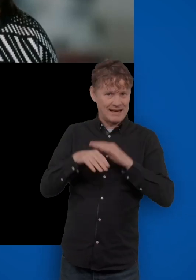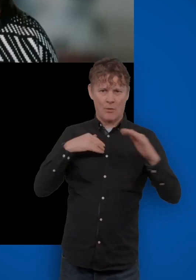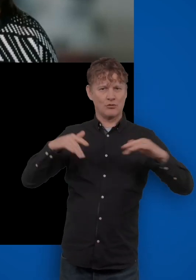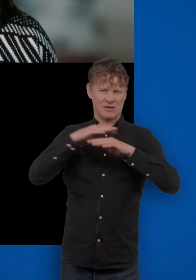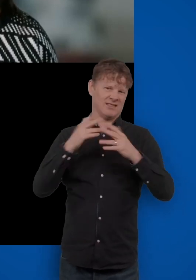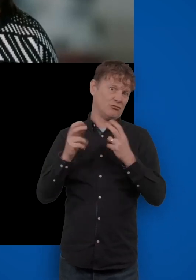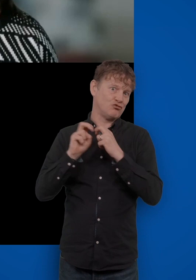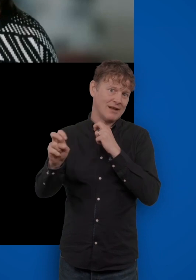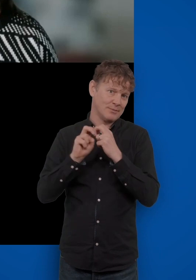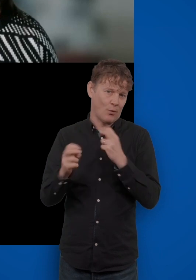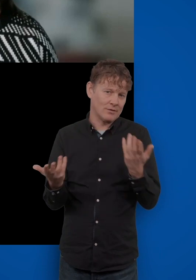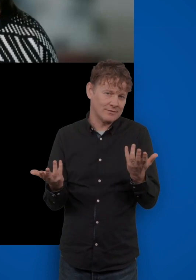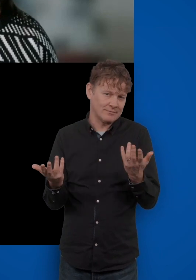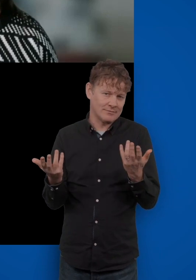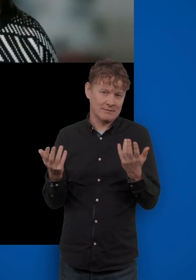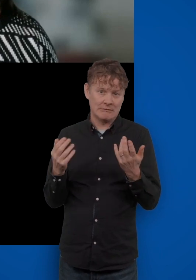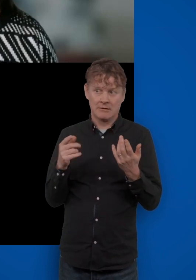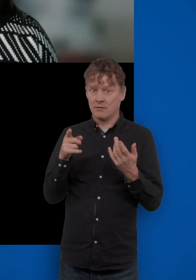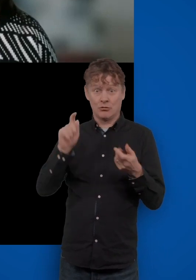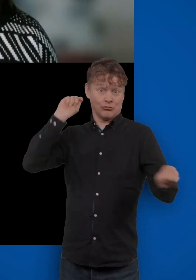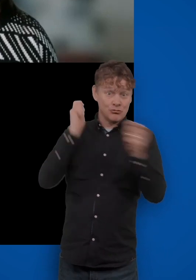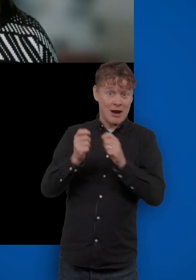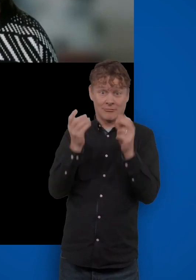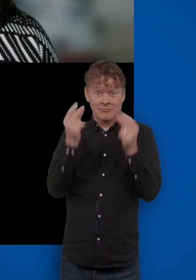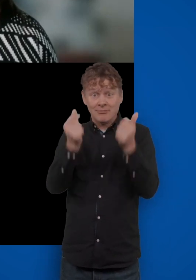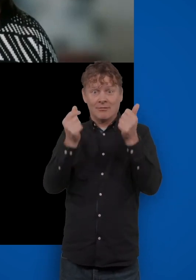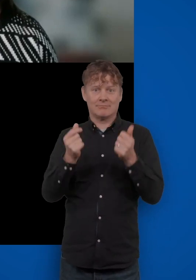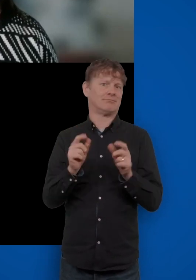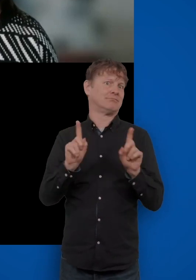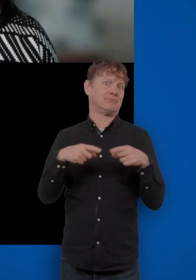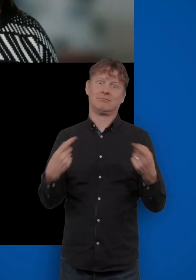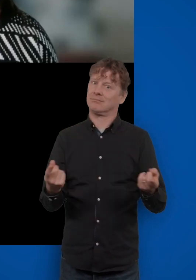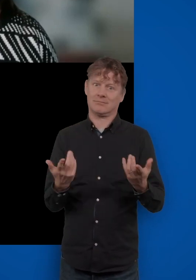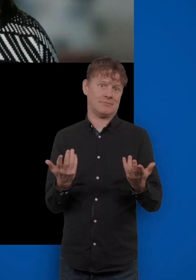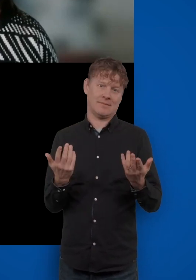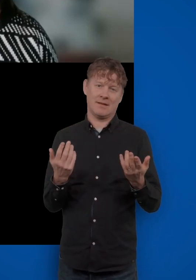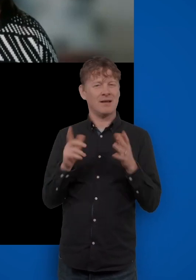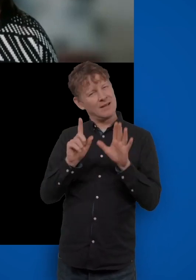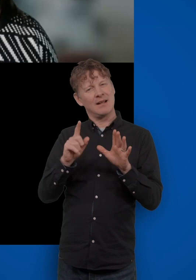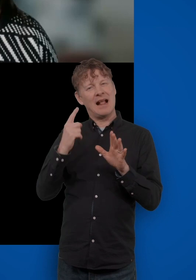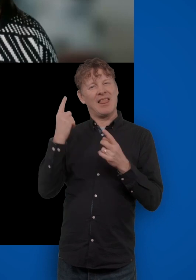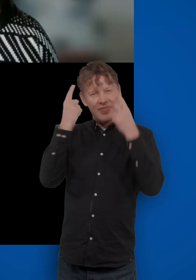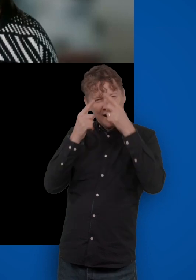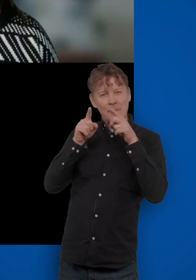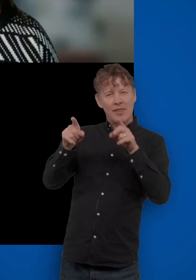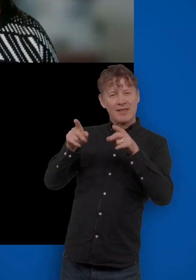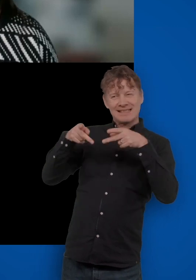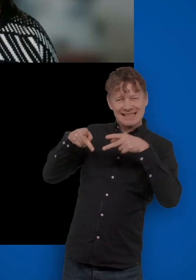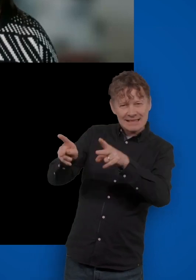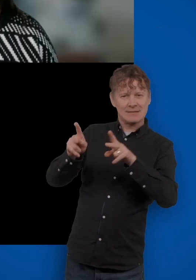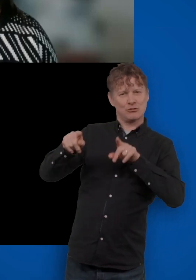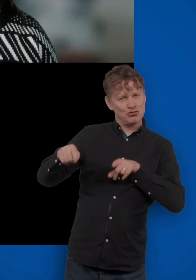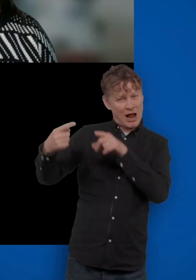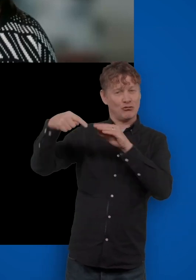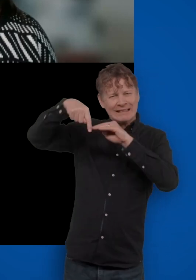transport infrastructures and so forth. And those are not going anywhere in a hurry. But it's really about thinking about those things and challenging